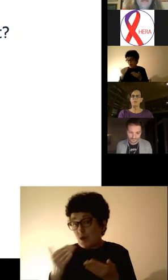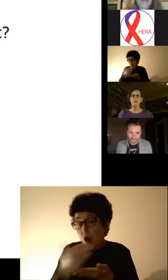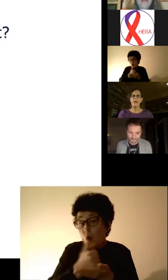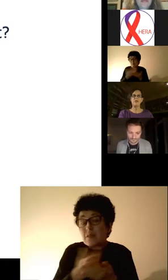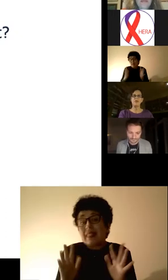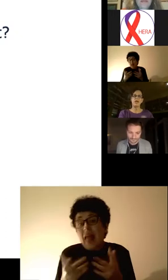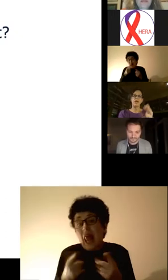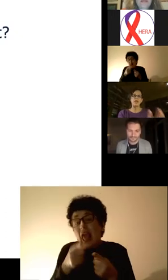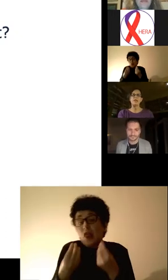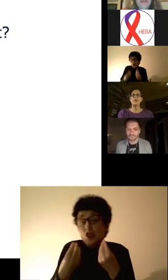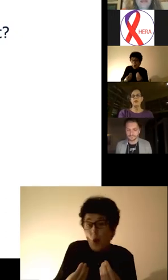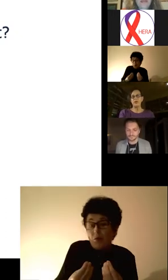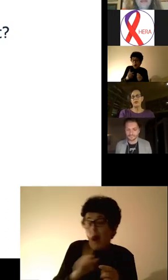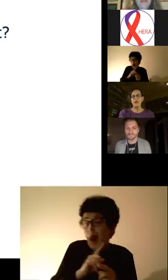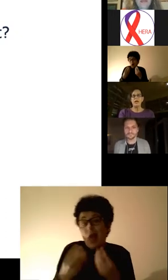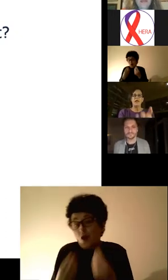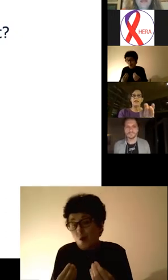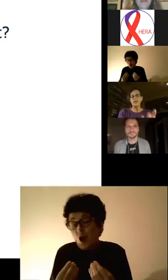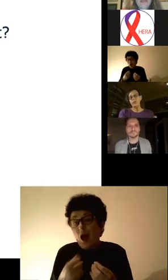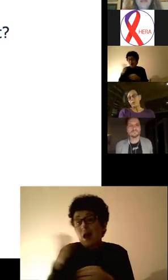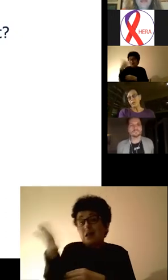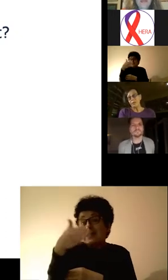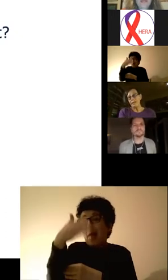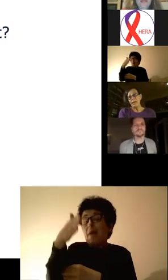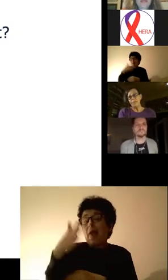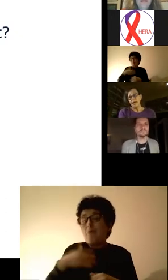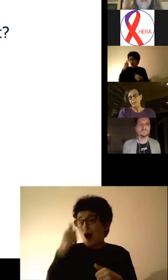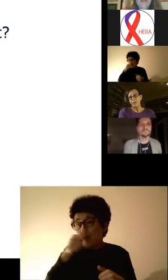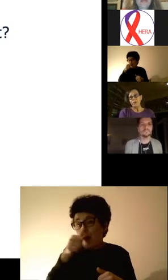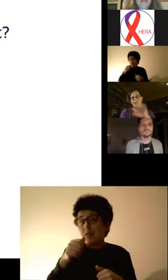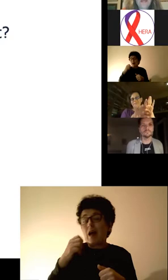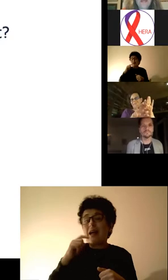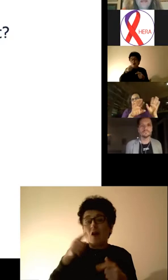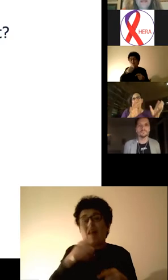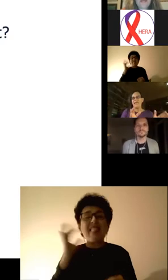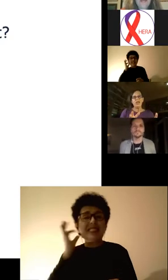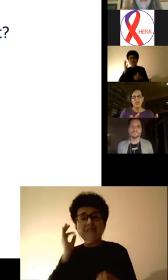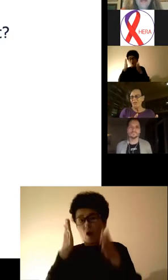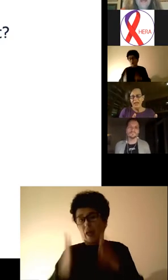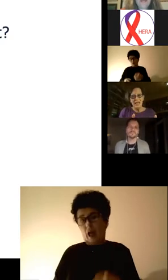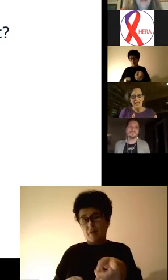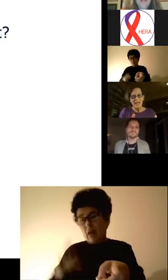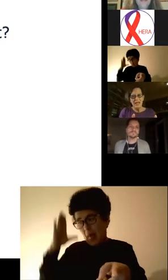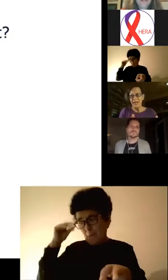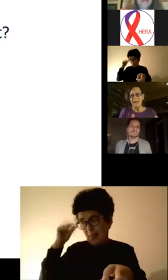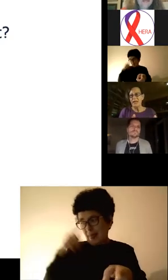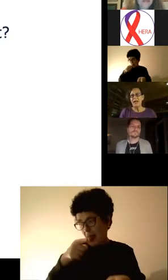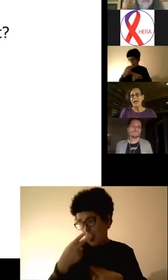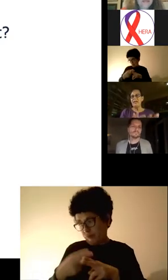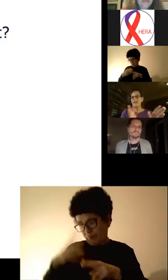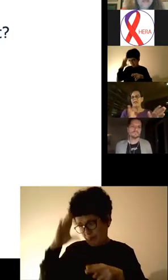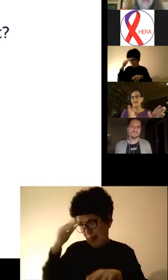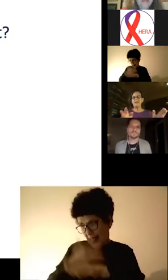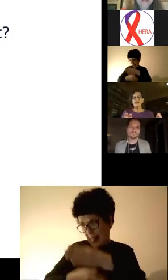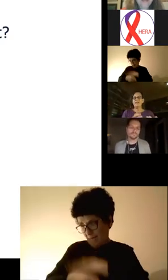certain behaviors. This is a girl. It is a girl with a mental impairment, but it doesn't really take